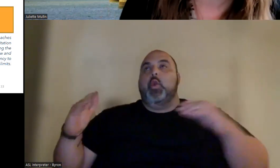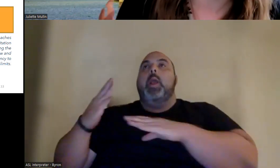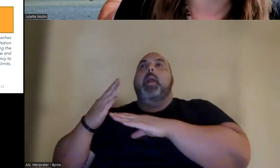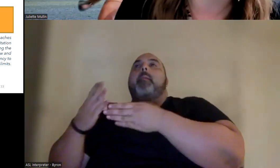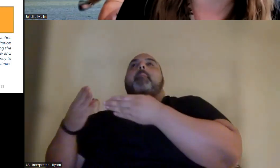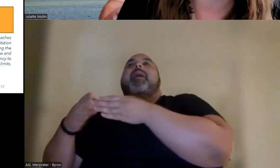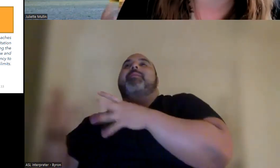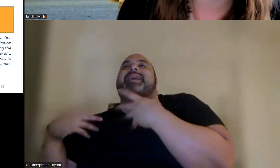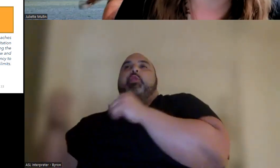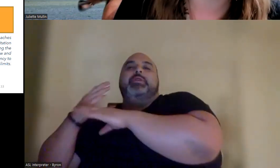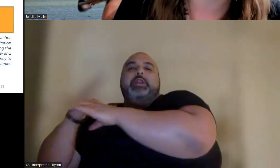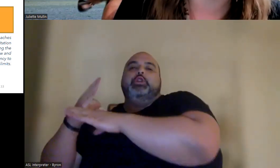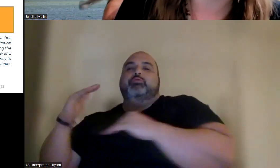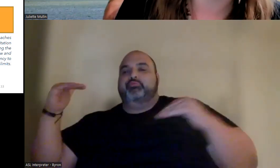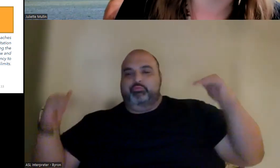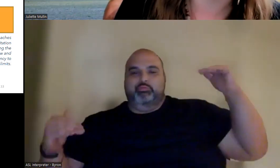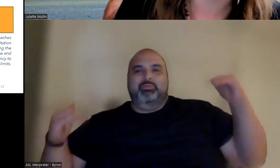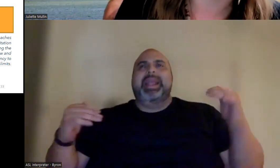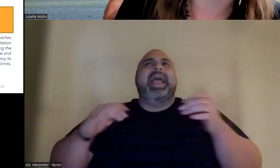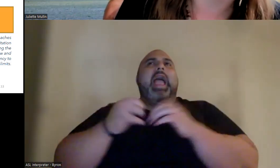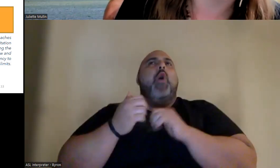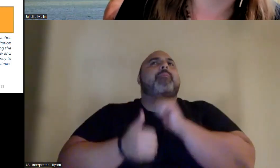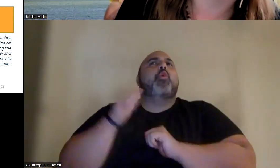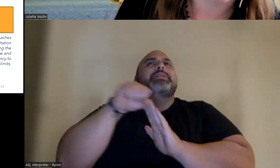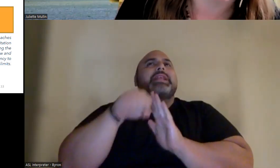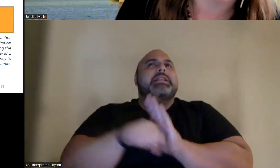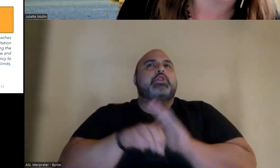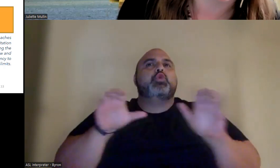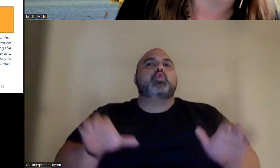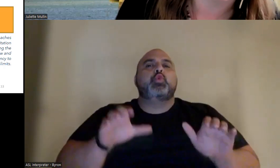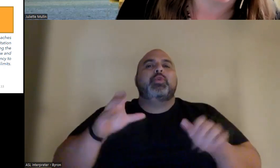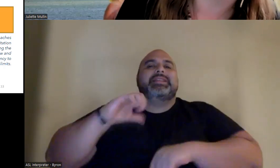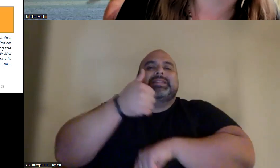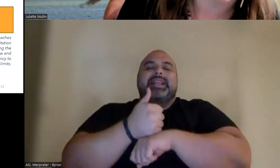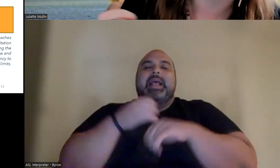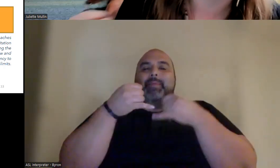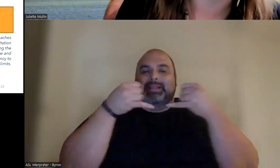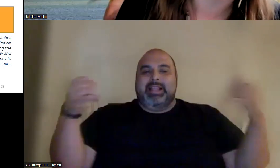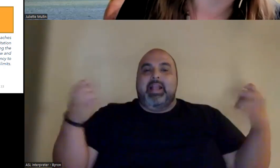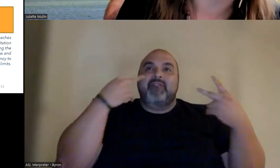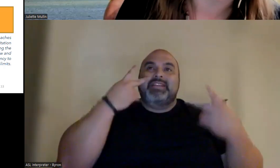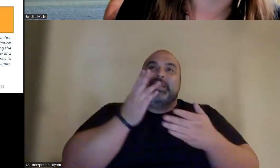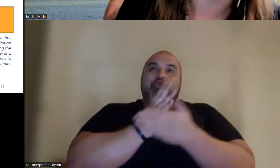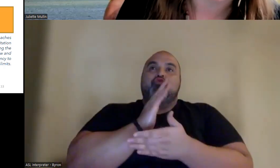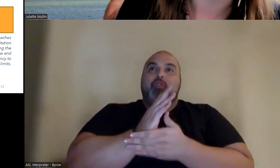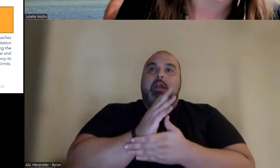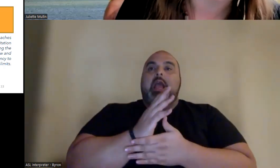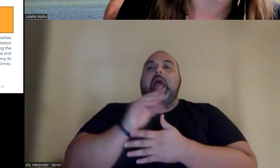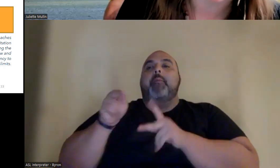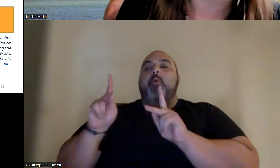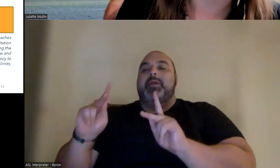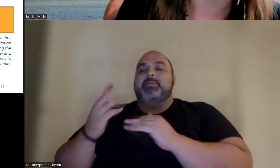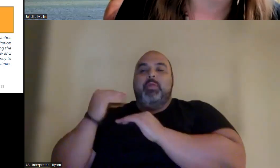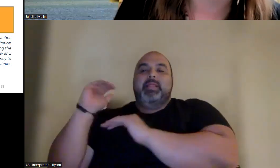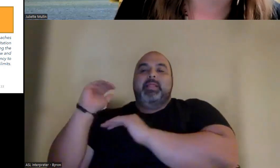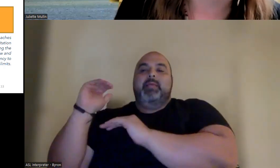The way that most states have done this, as I noted before, is by establishing baseline visitation rights and then permissible limits in a state